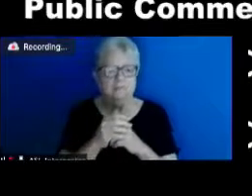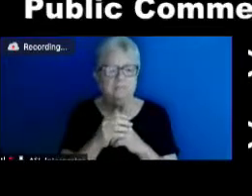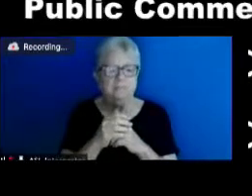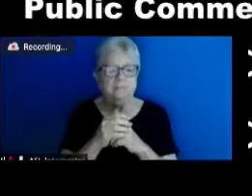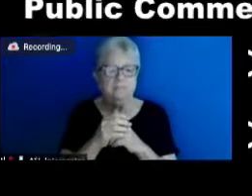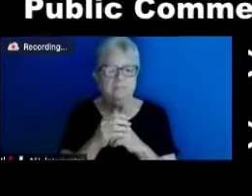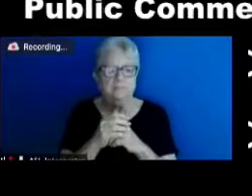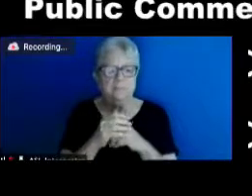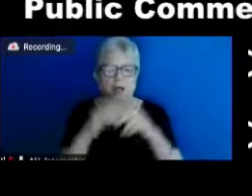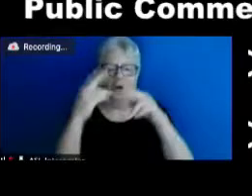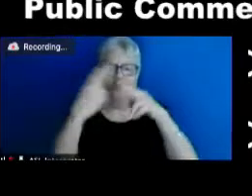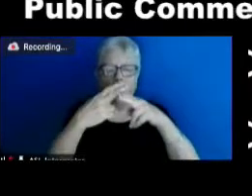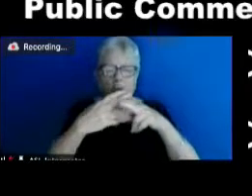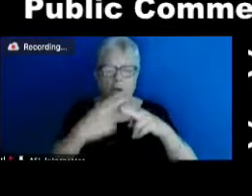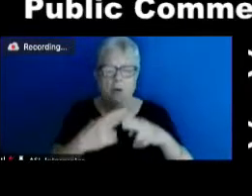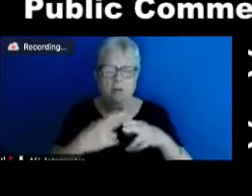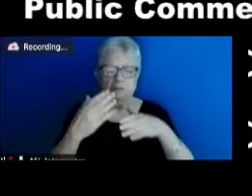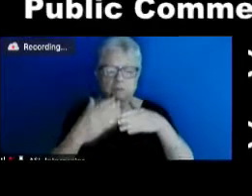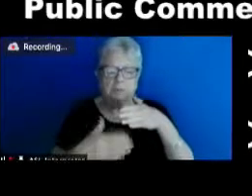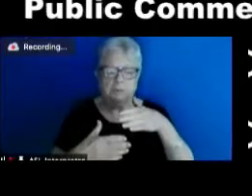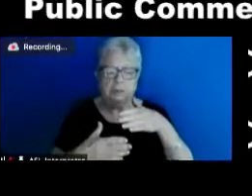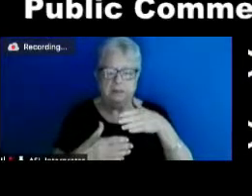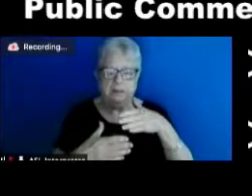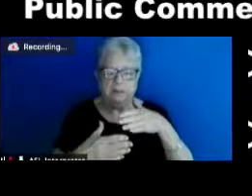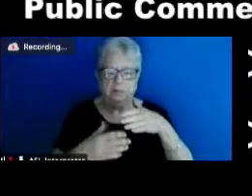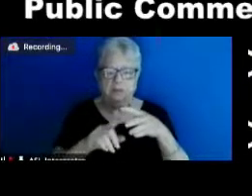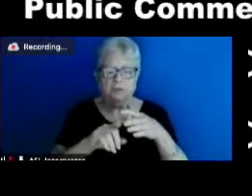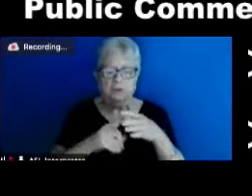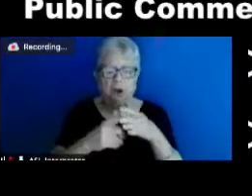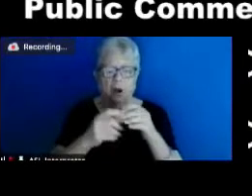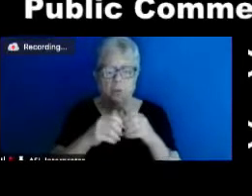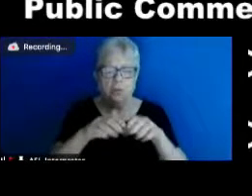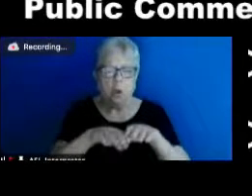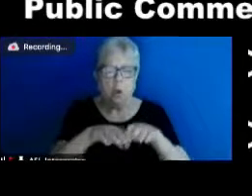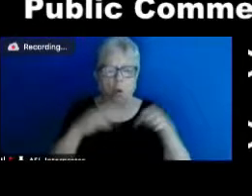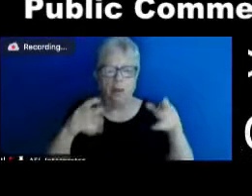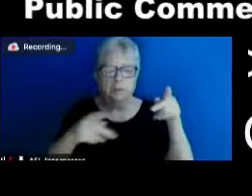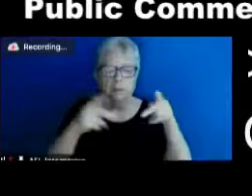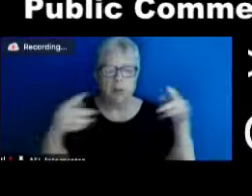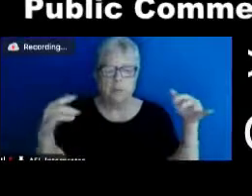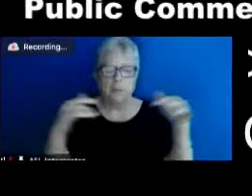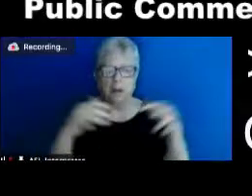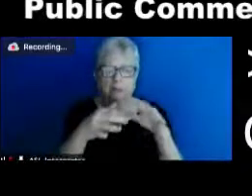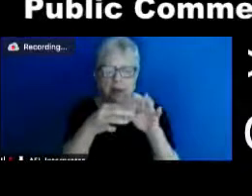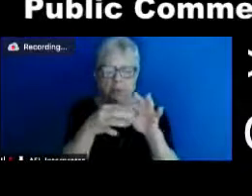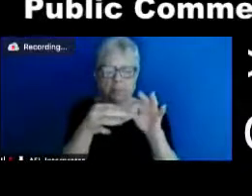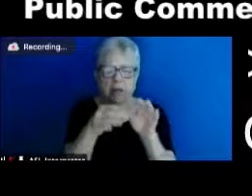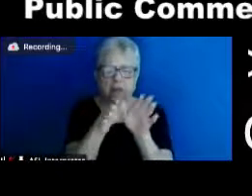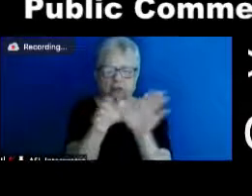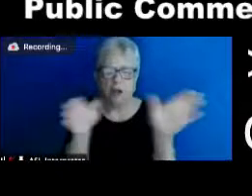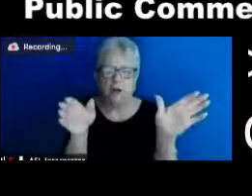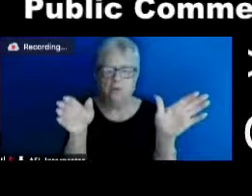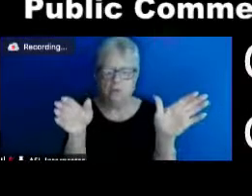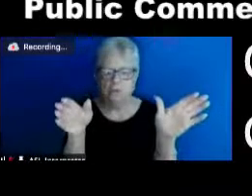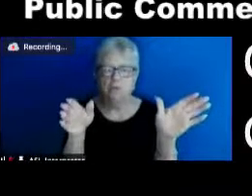complete. Thank you. Let's start with opening public comment. Christian, general public comment at this time.